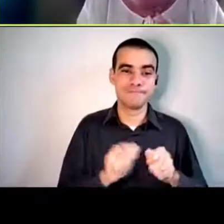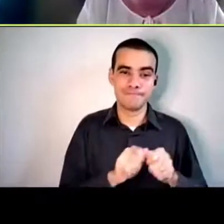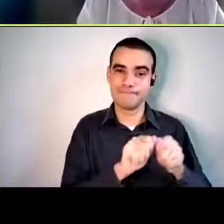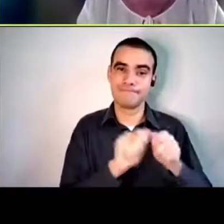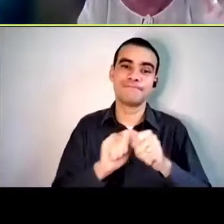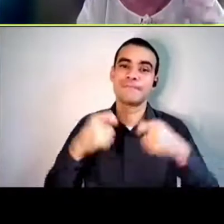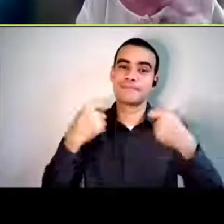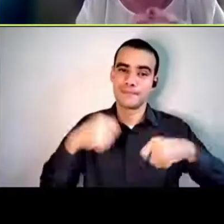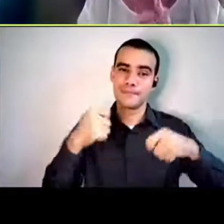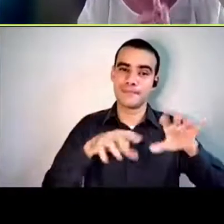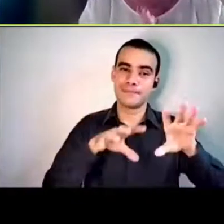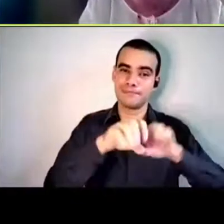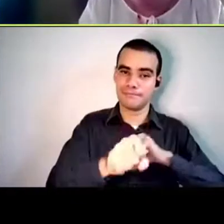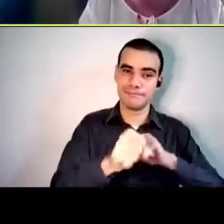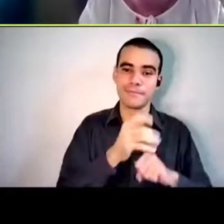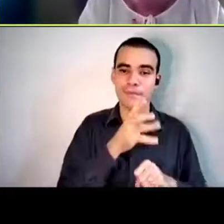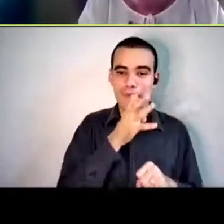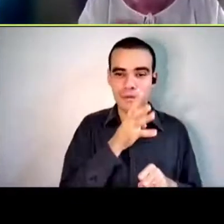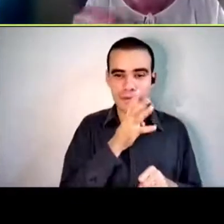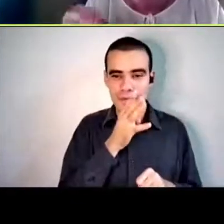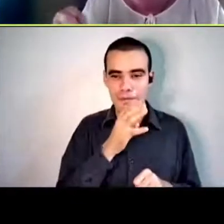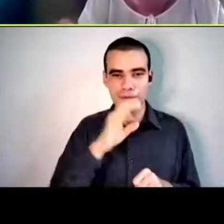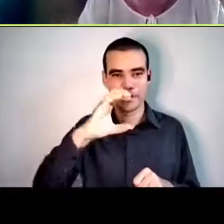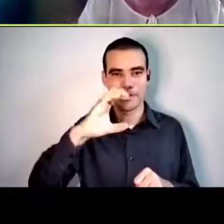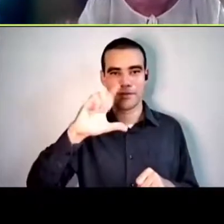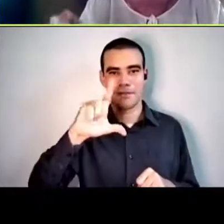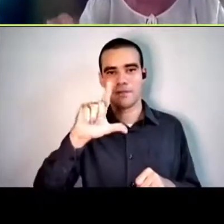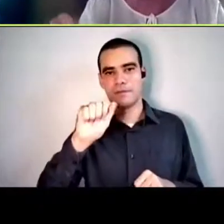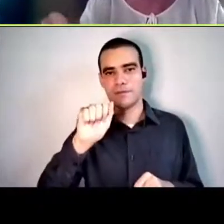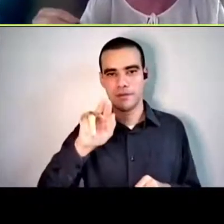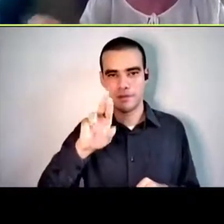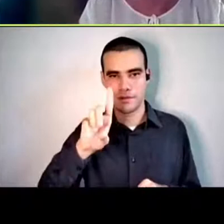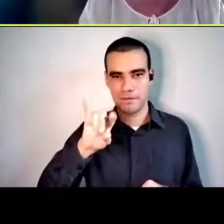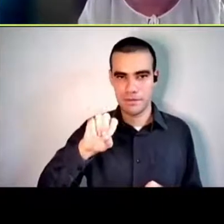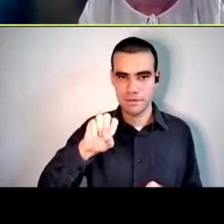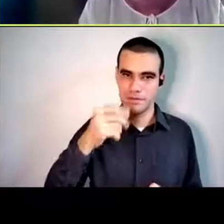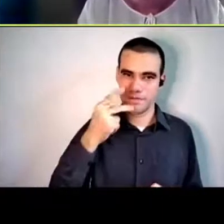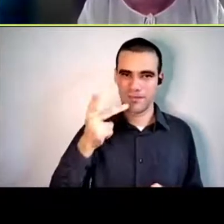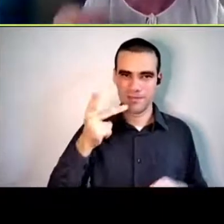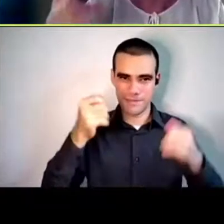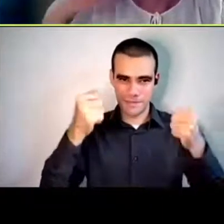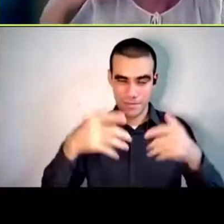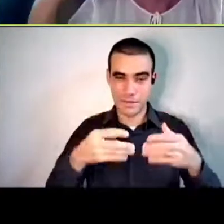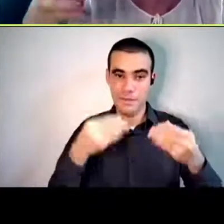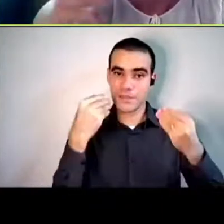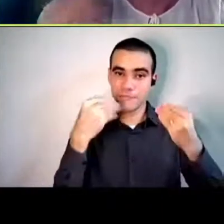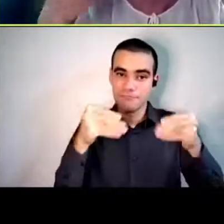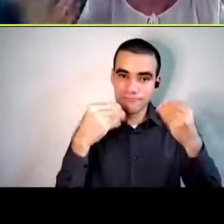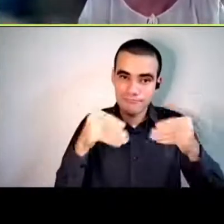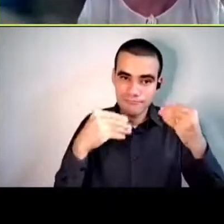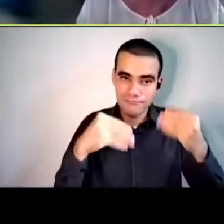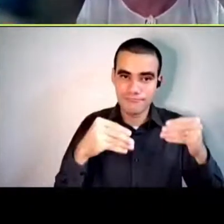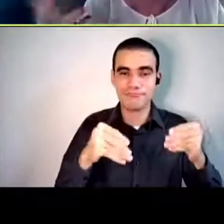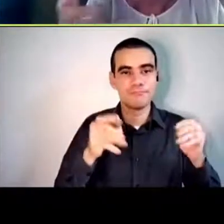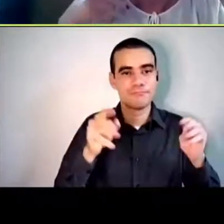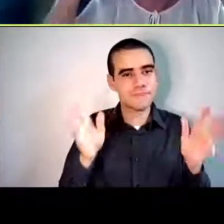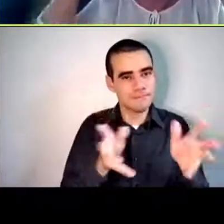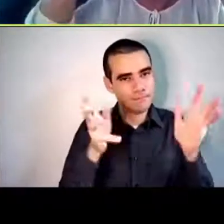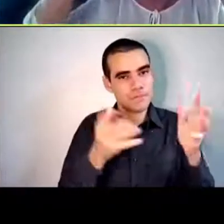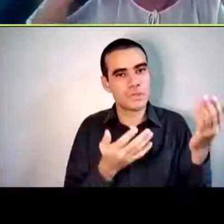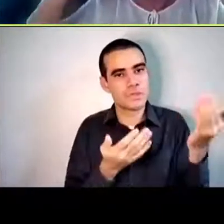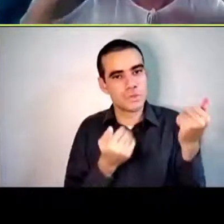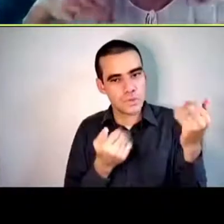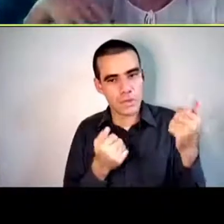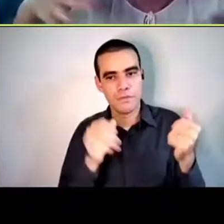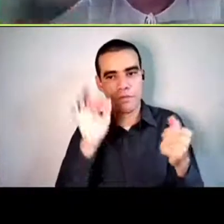We see a need to form new knowledge. So this is what Claudio says, the flexibilizations, and to